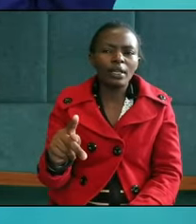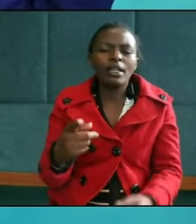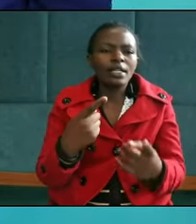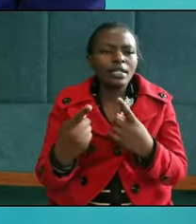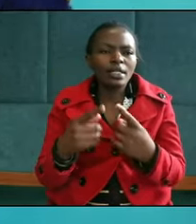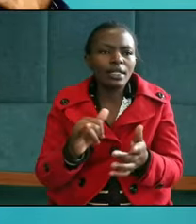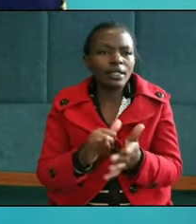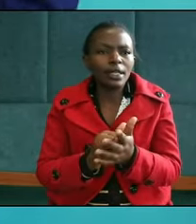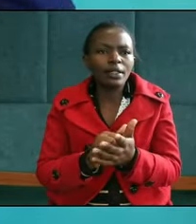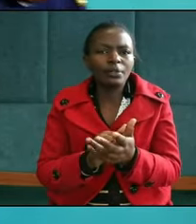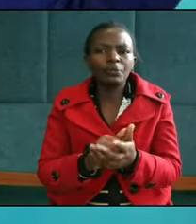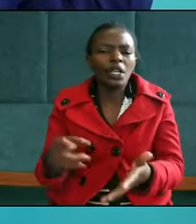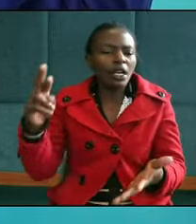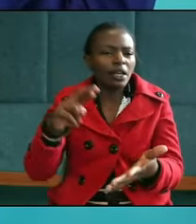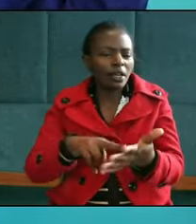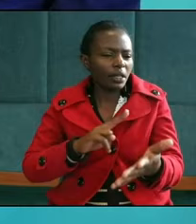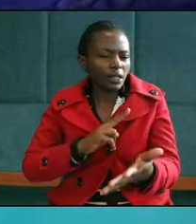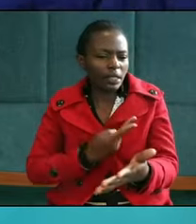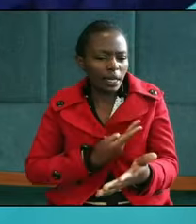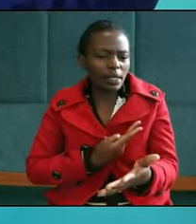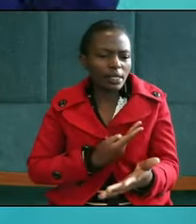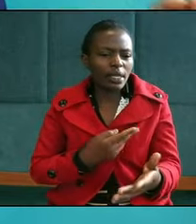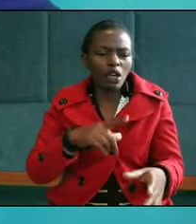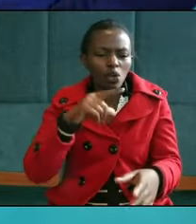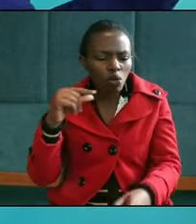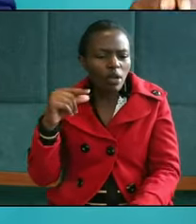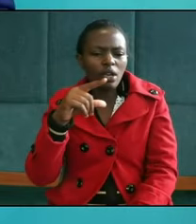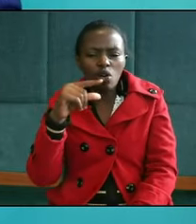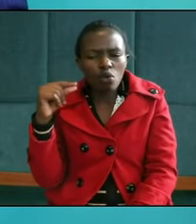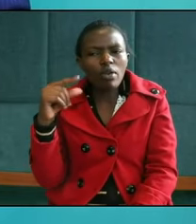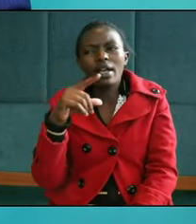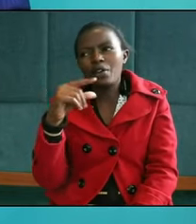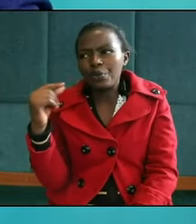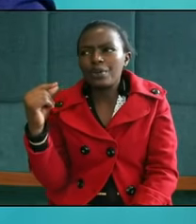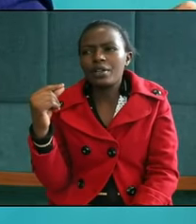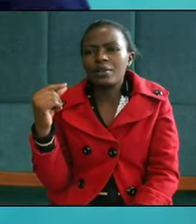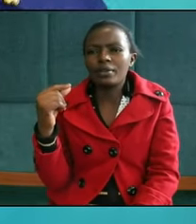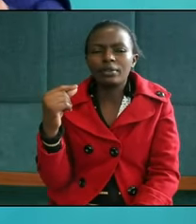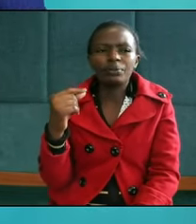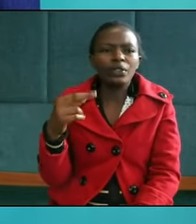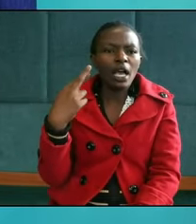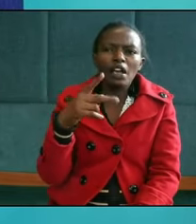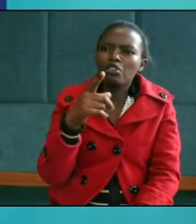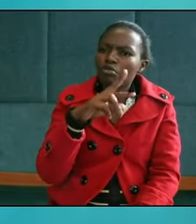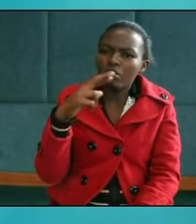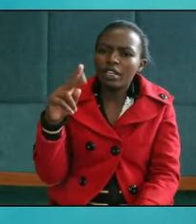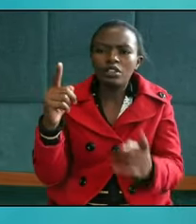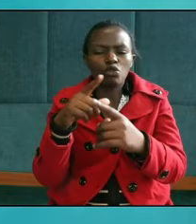Richard started. To date, it is going and going and going. G, are we going?